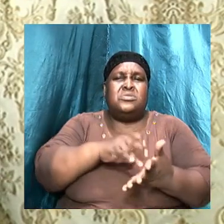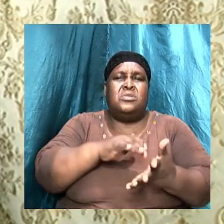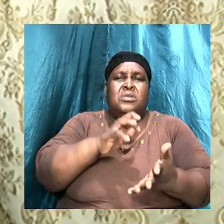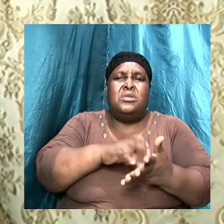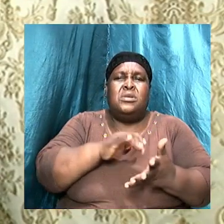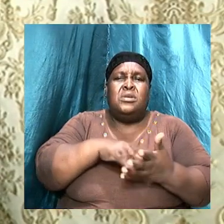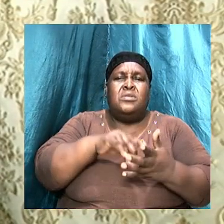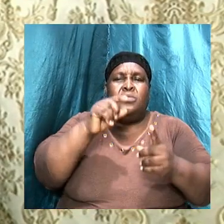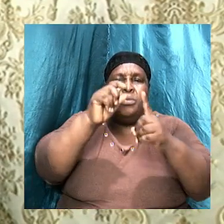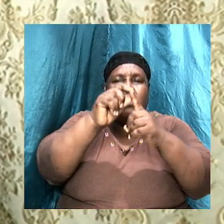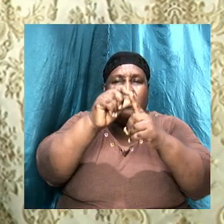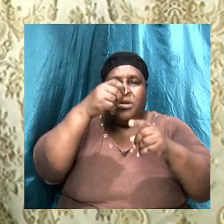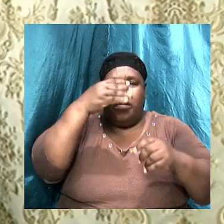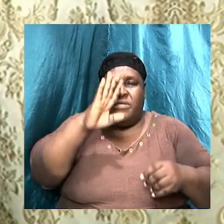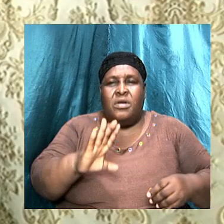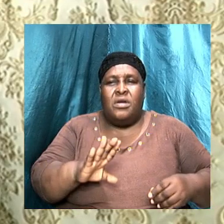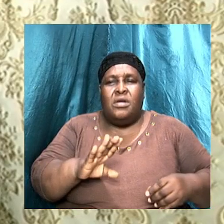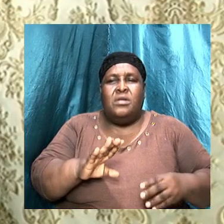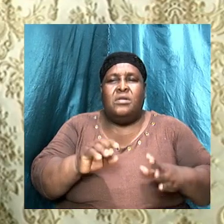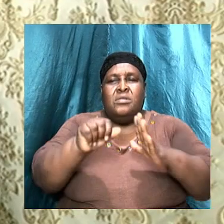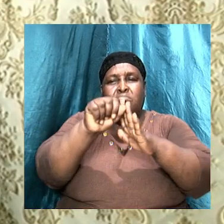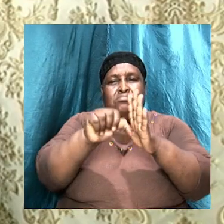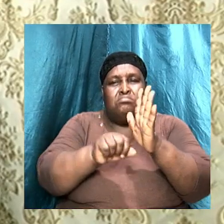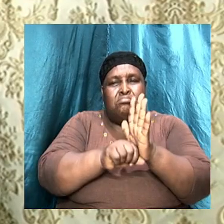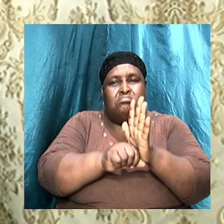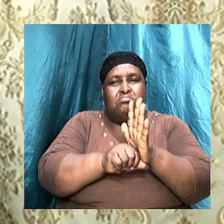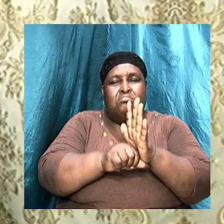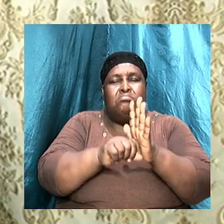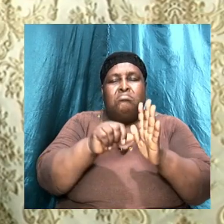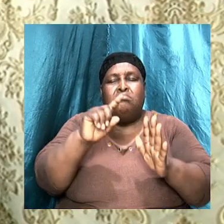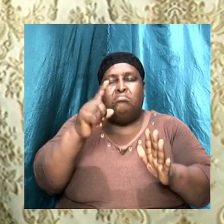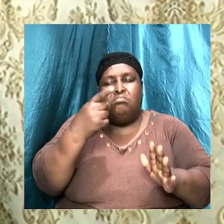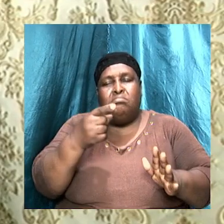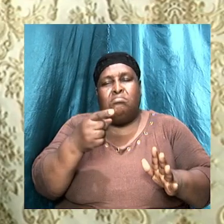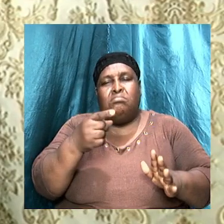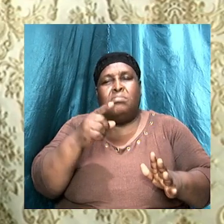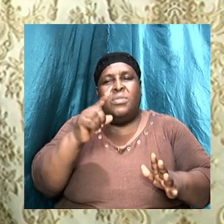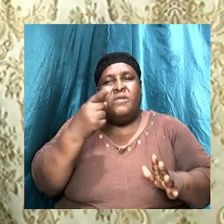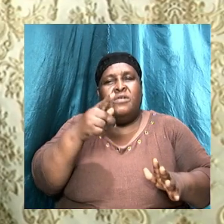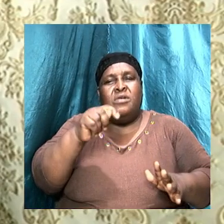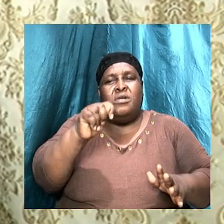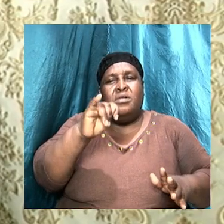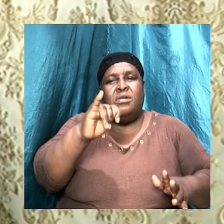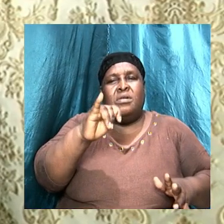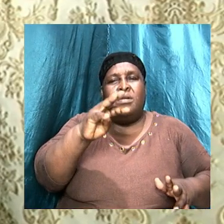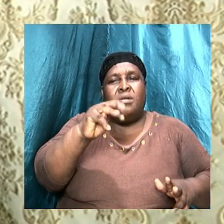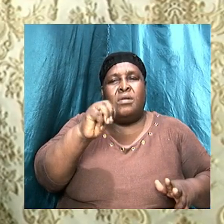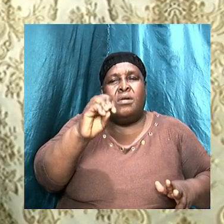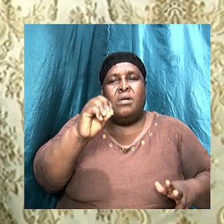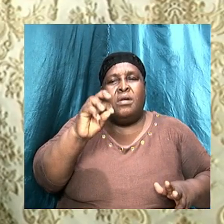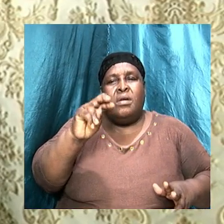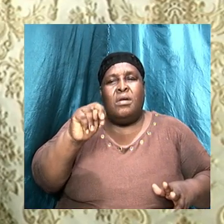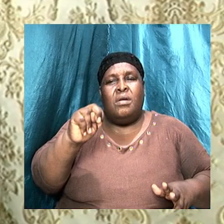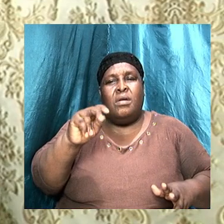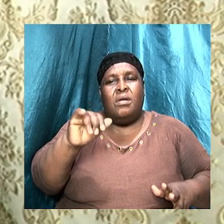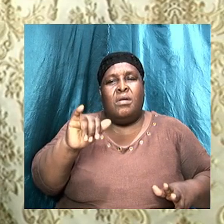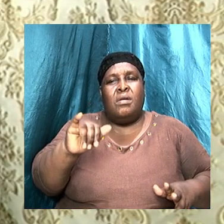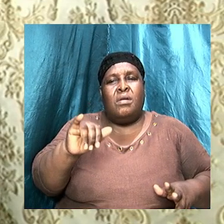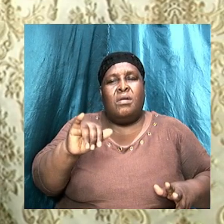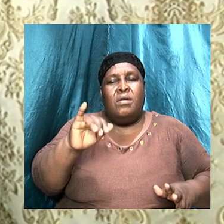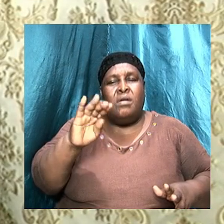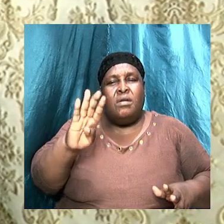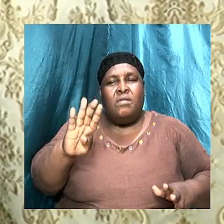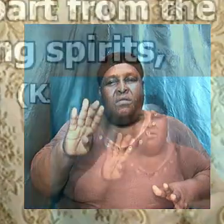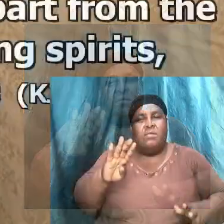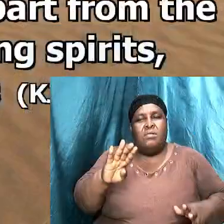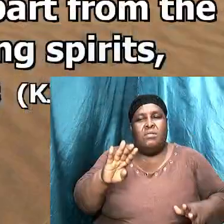our scripture, you know, is taken from scriptures. First one is taken from 1 Timothy 4, verses 1. Now the